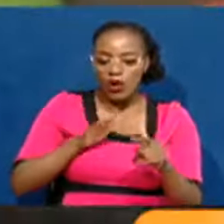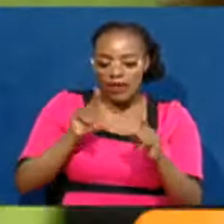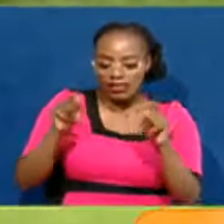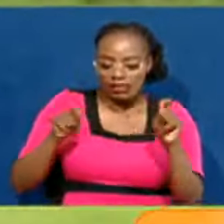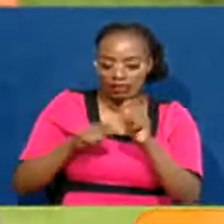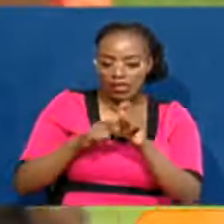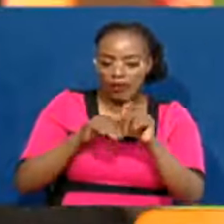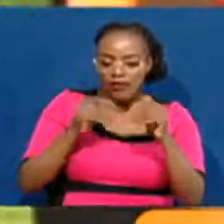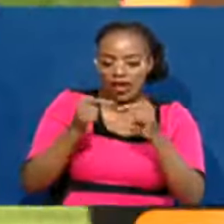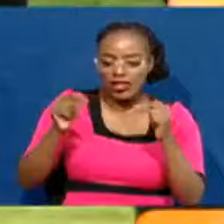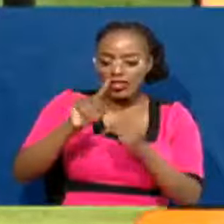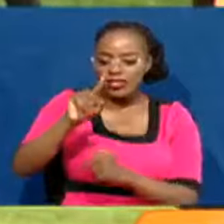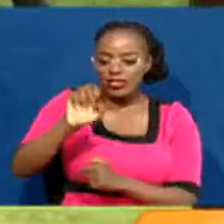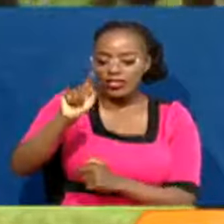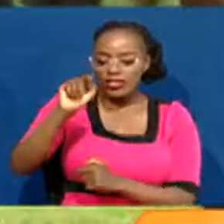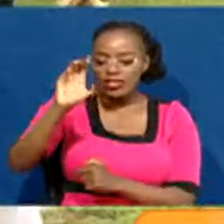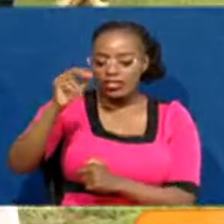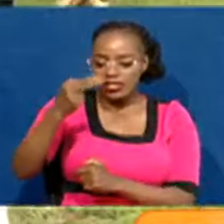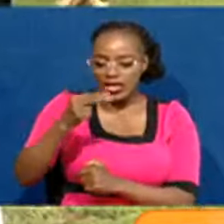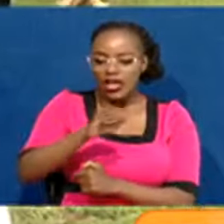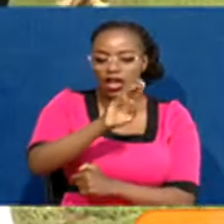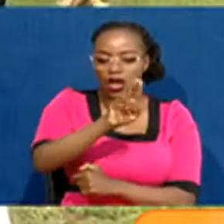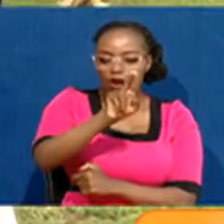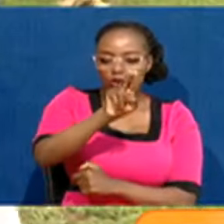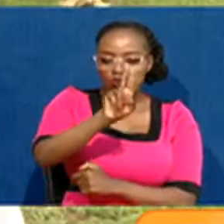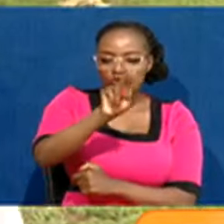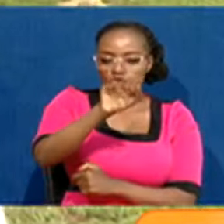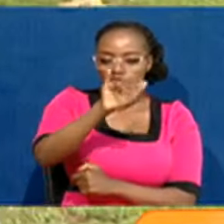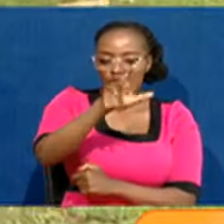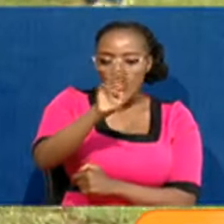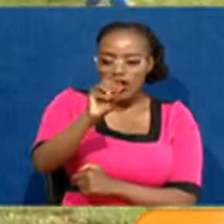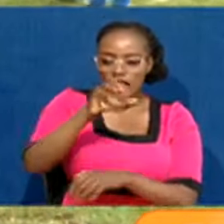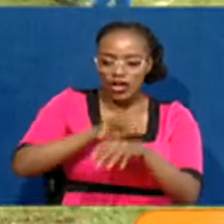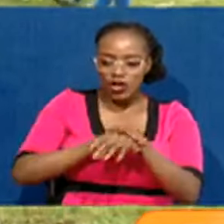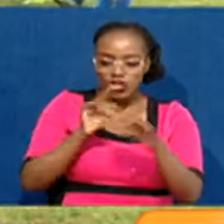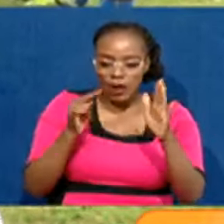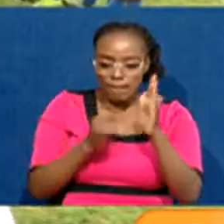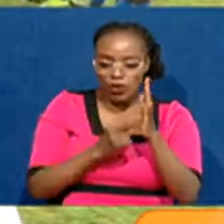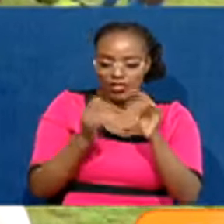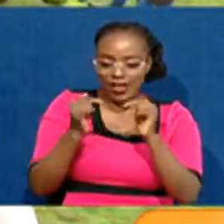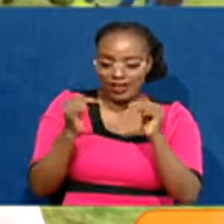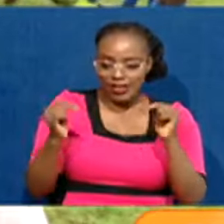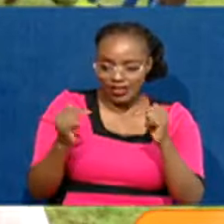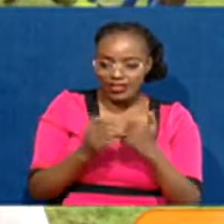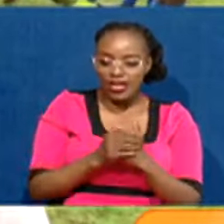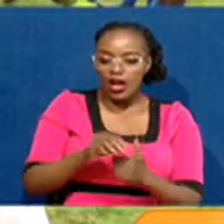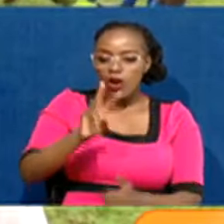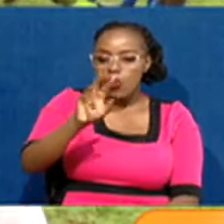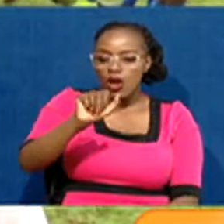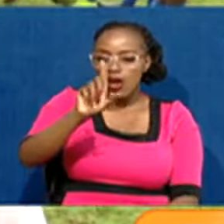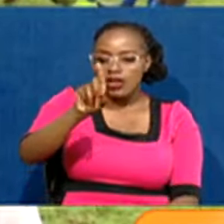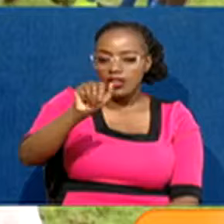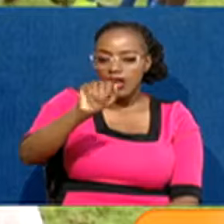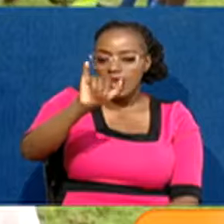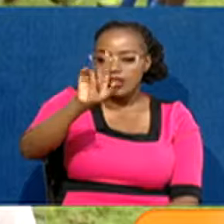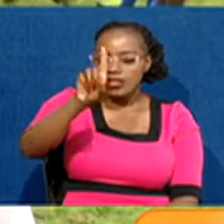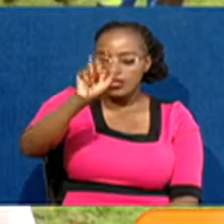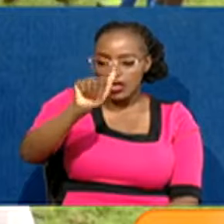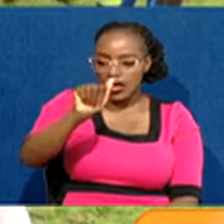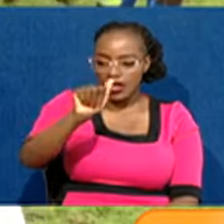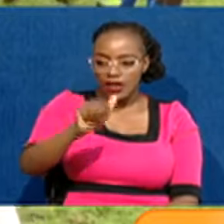against Zetech Sparks, as Bunyore Starlets collected a point against Wadaida. The